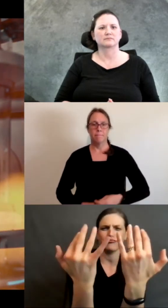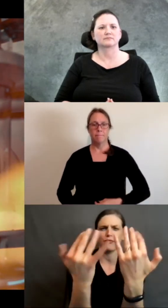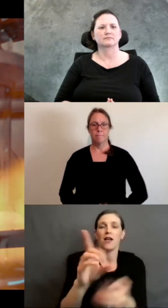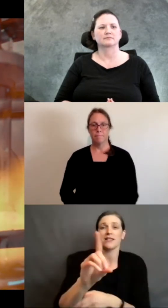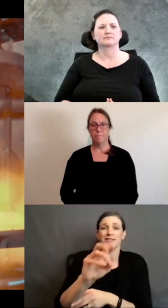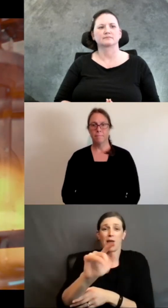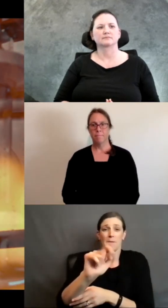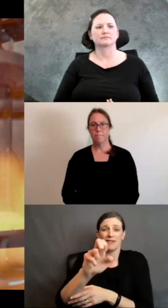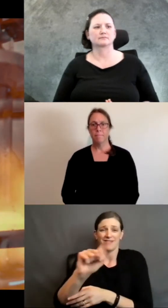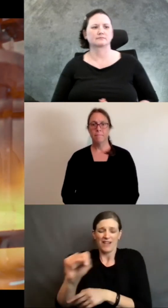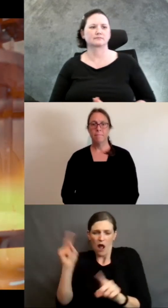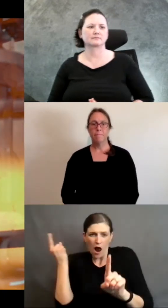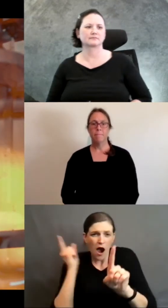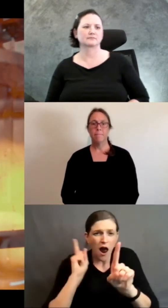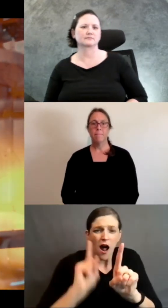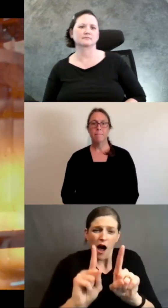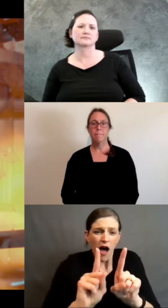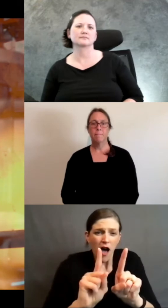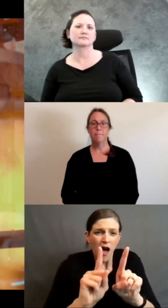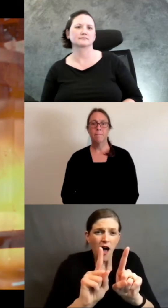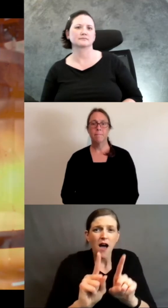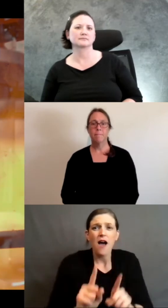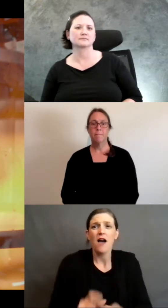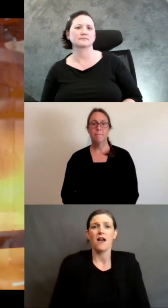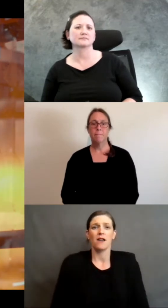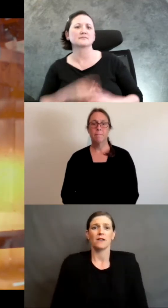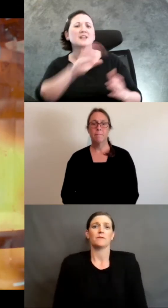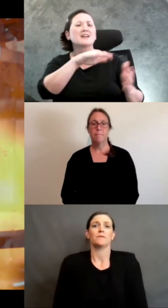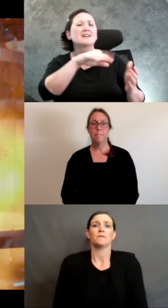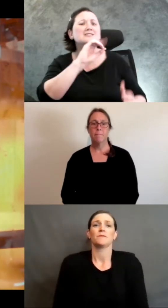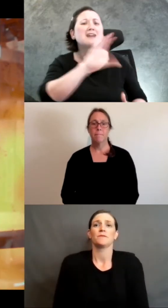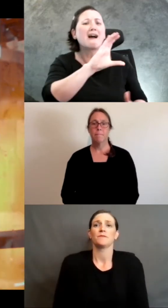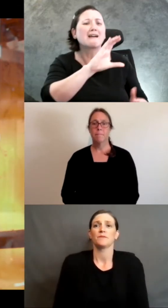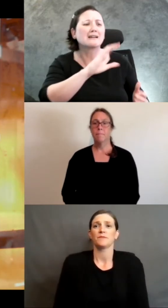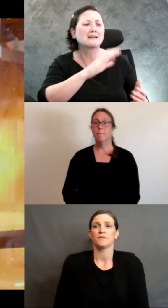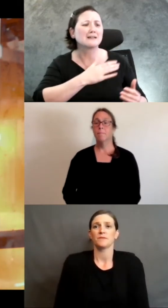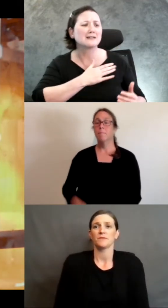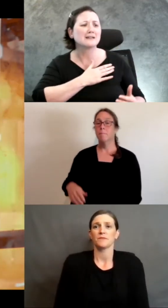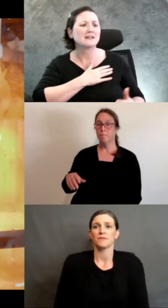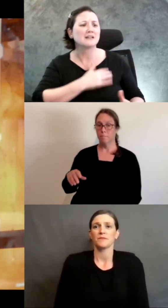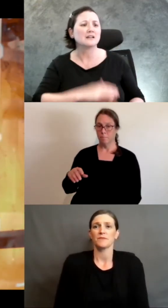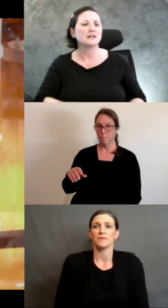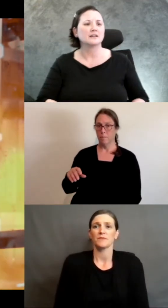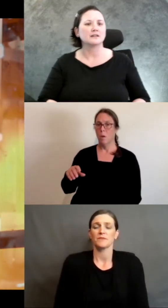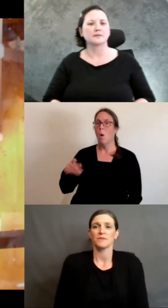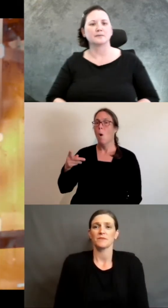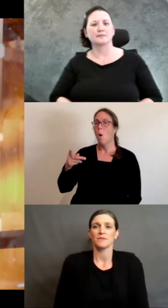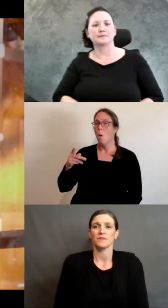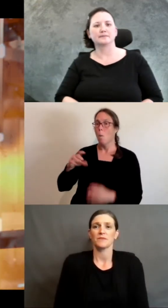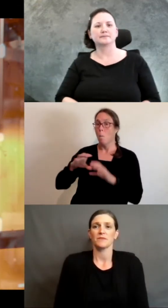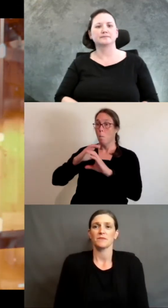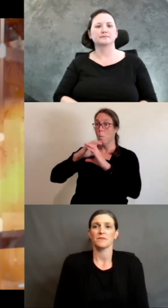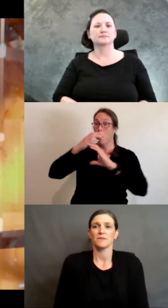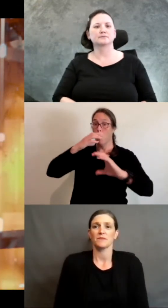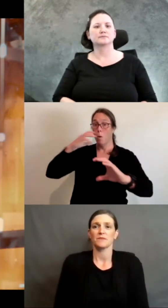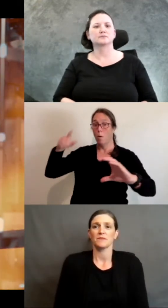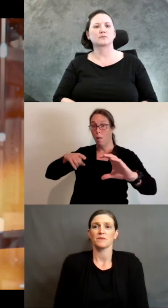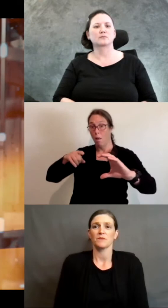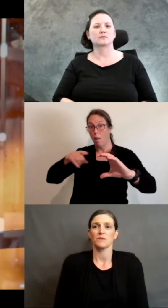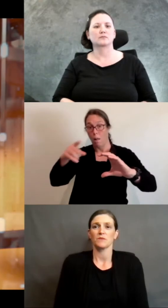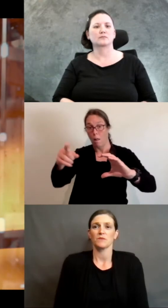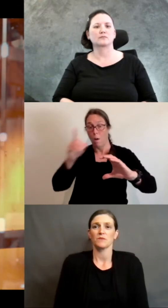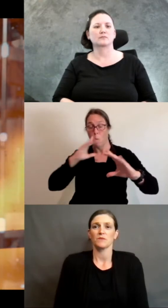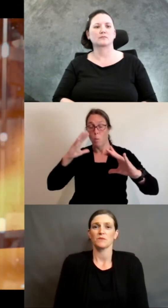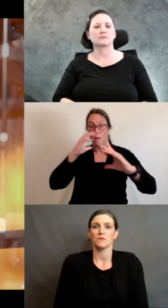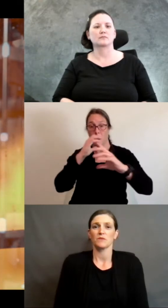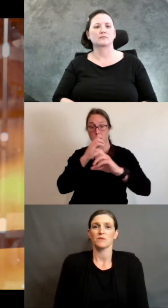Diamantina runs to him. Stop! Portal shut down in days. 100, 99,